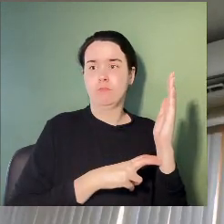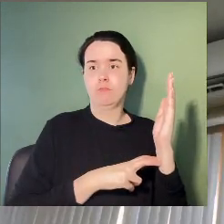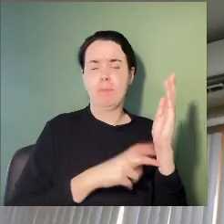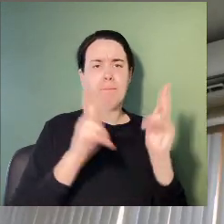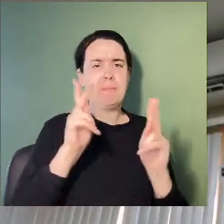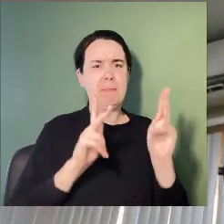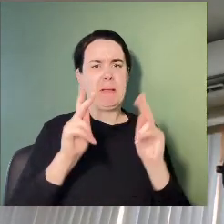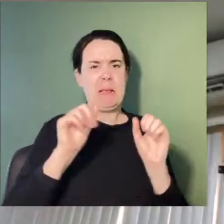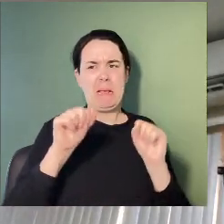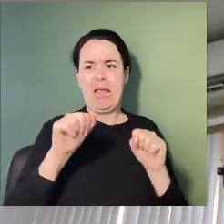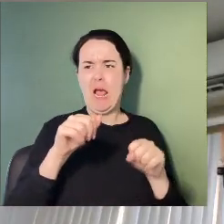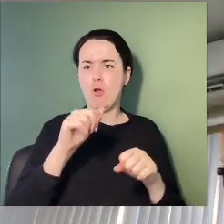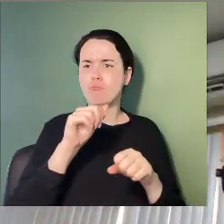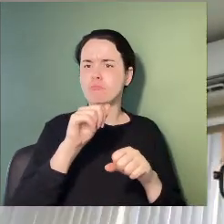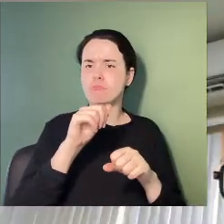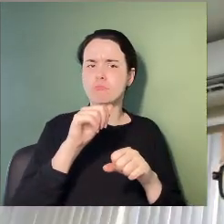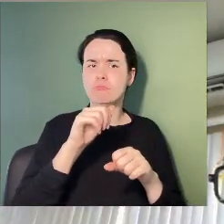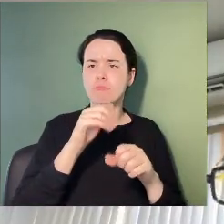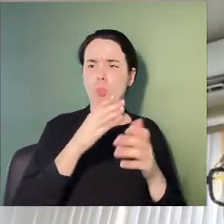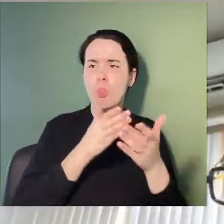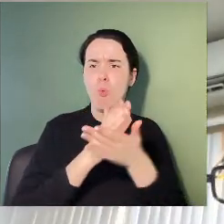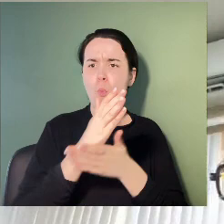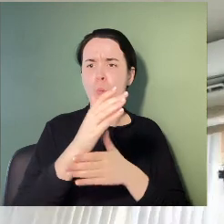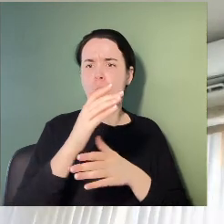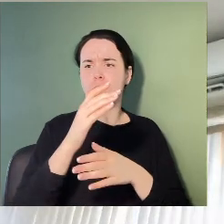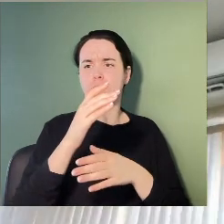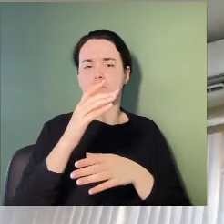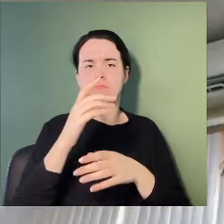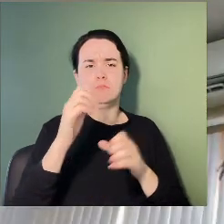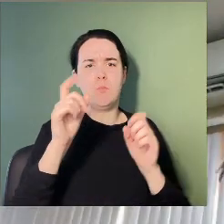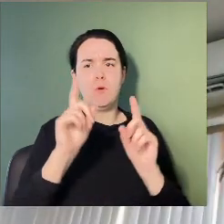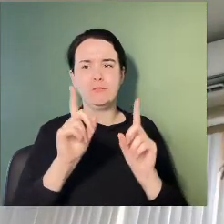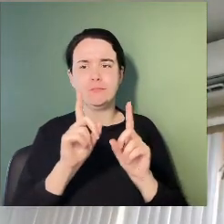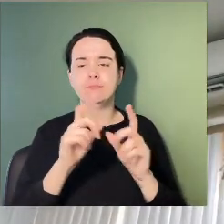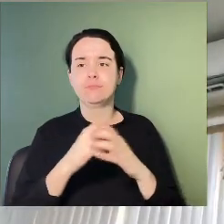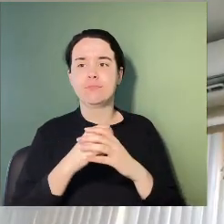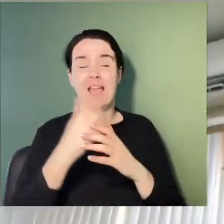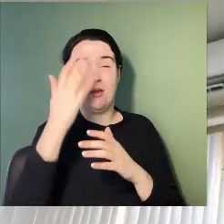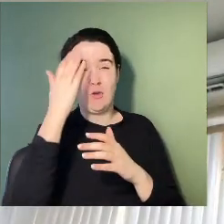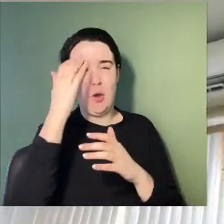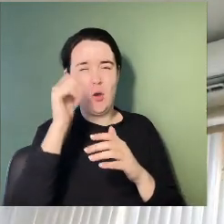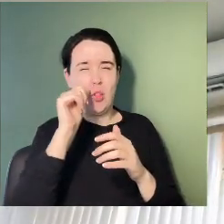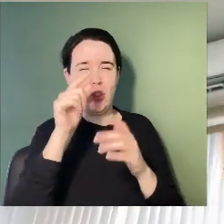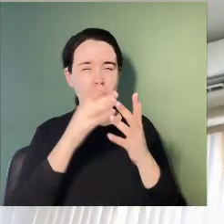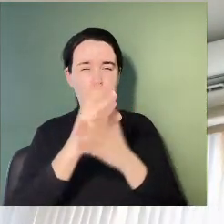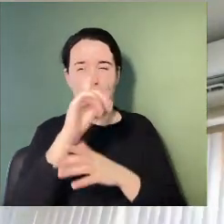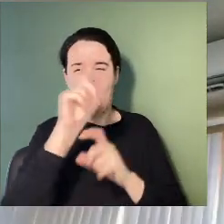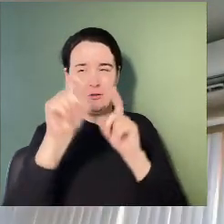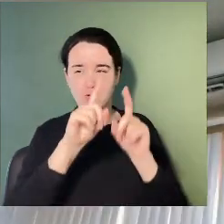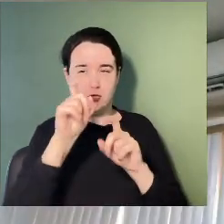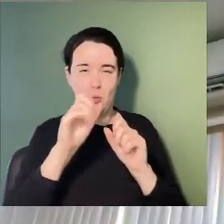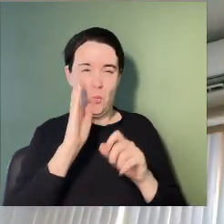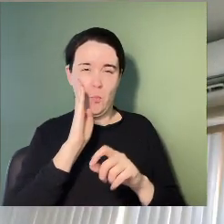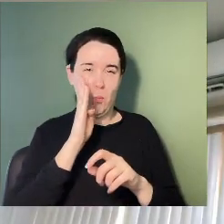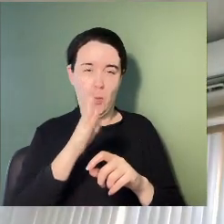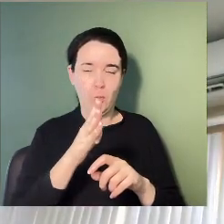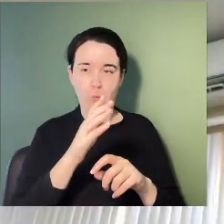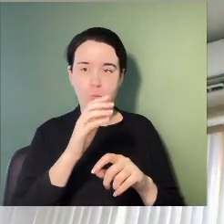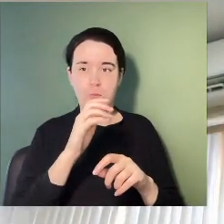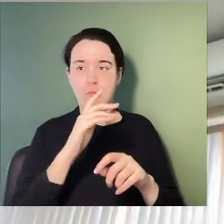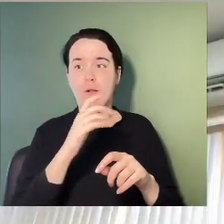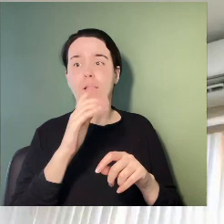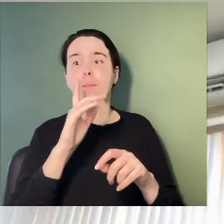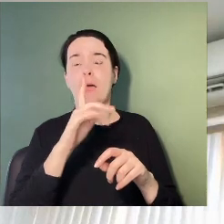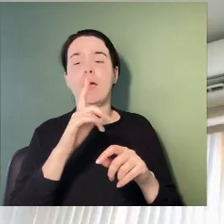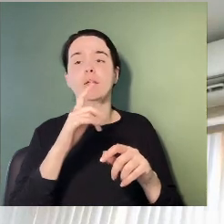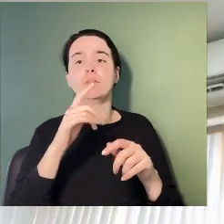our time, we are not going to get through all the questions, but what I do want to do, much younger humans than me